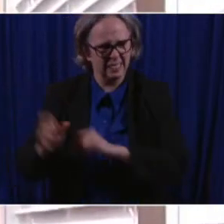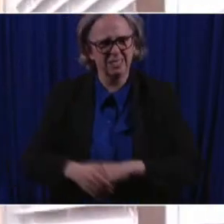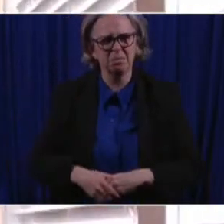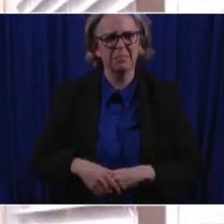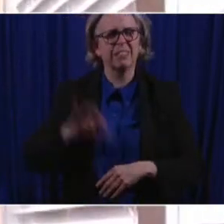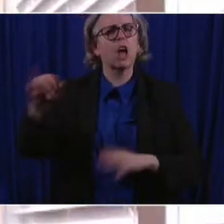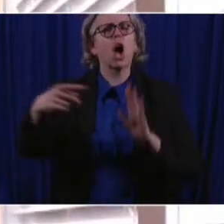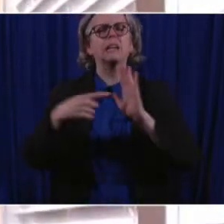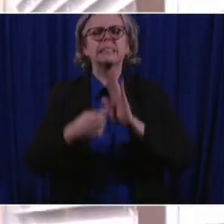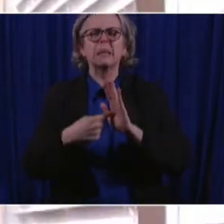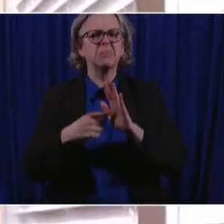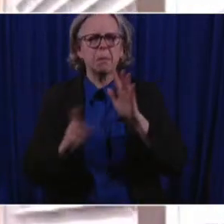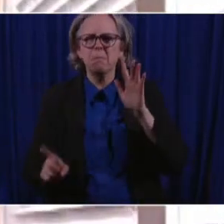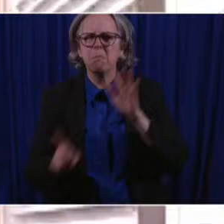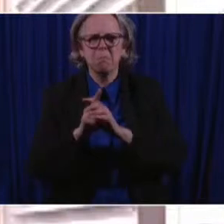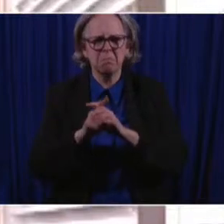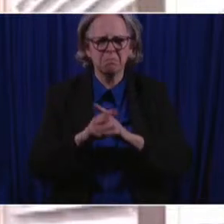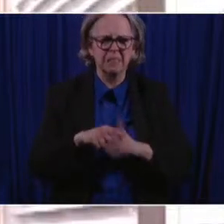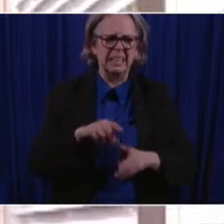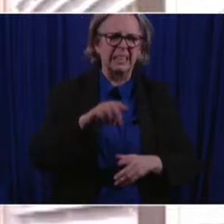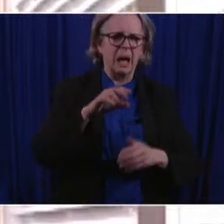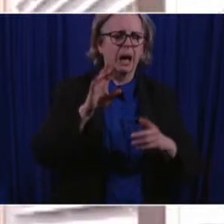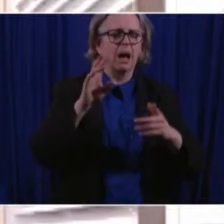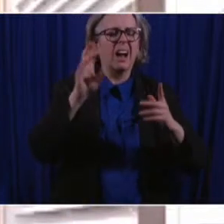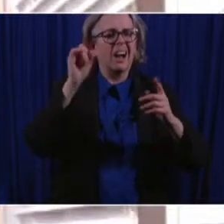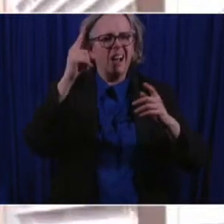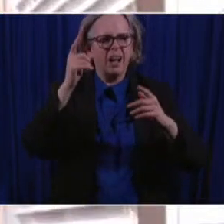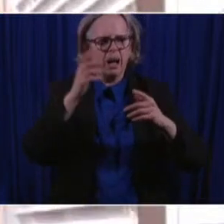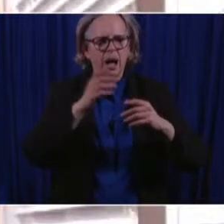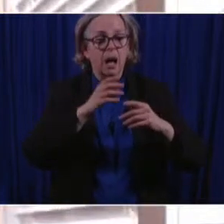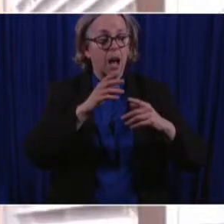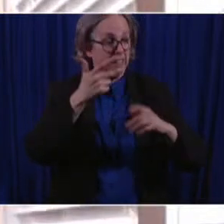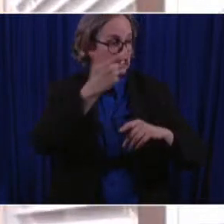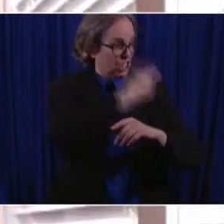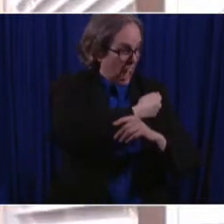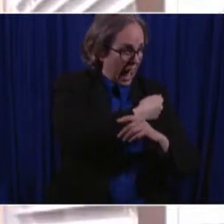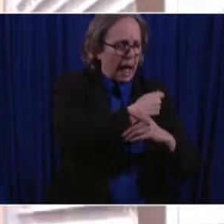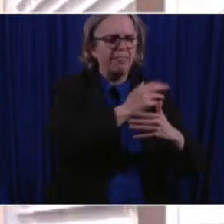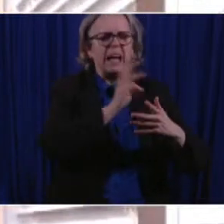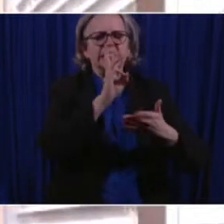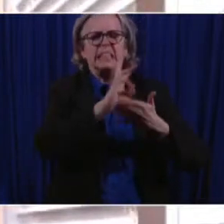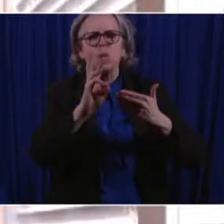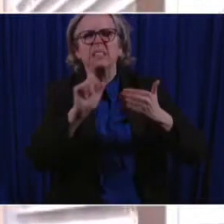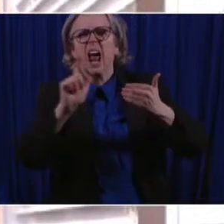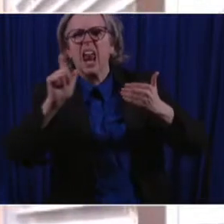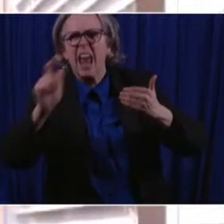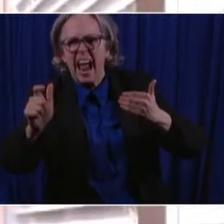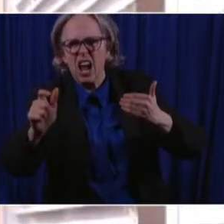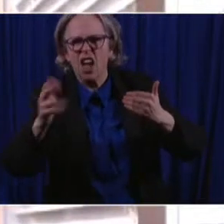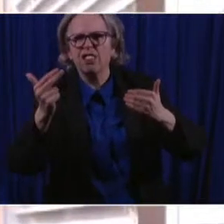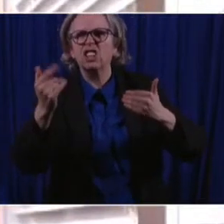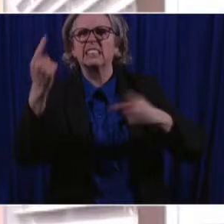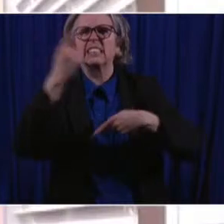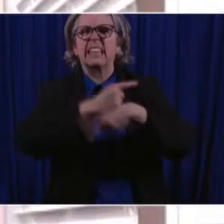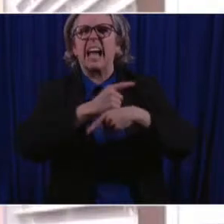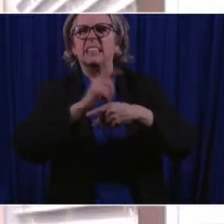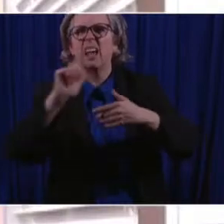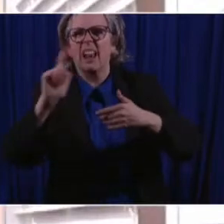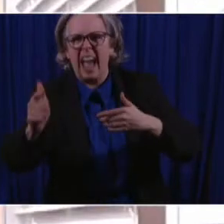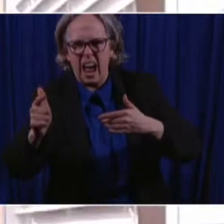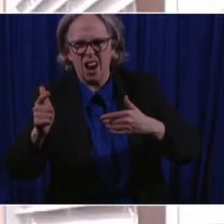days after vaccination. Unfortunately, one of the cases was fatal. After a